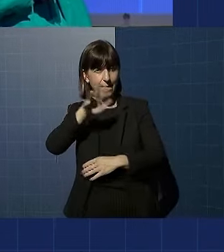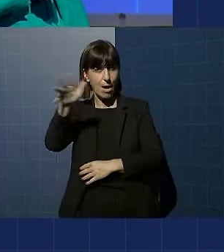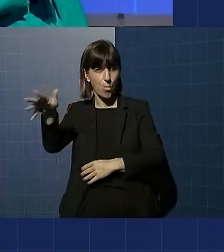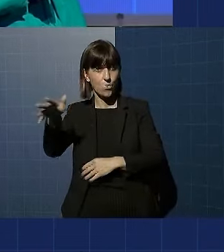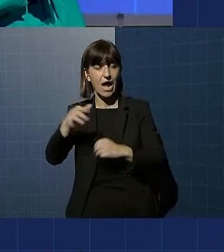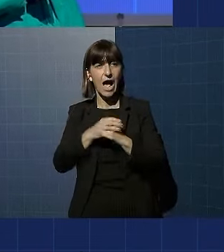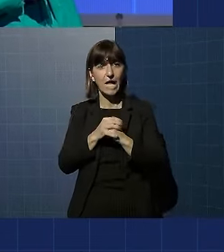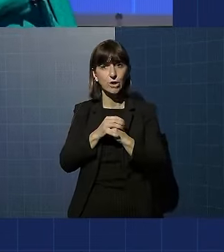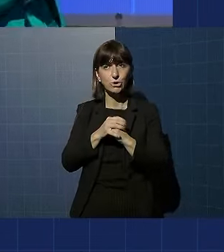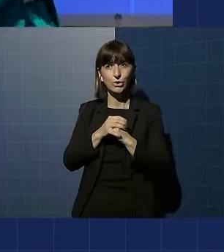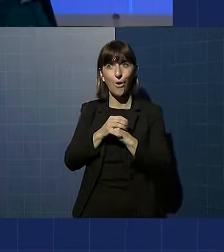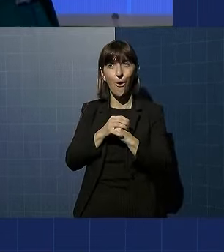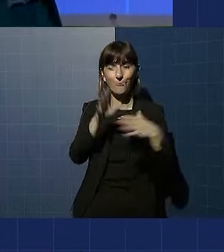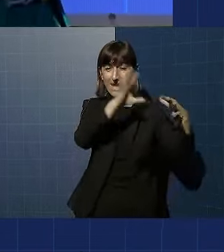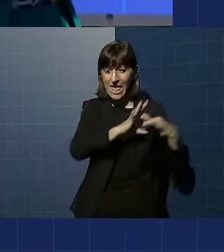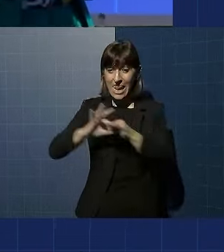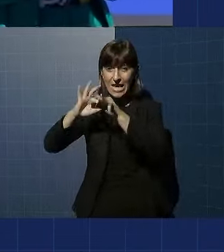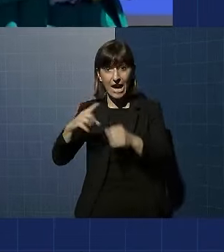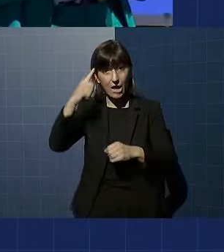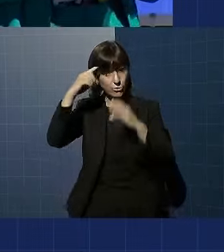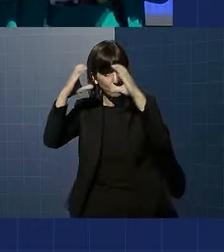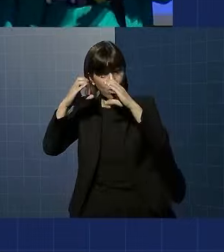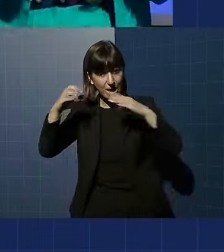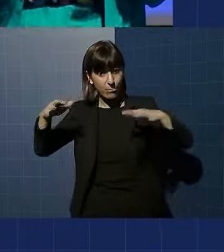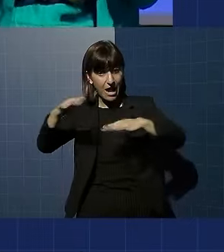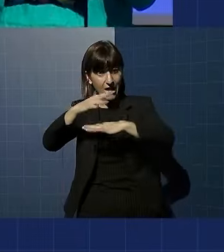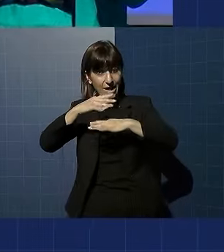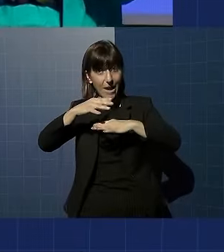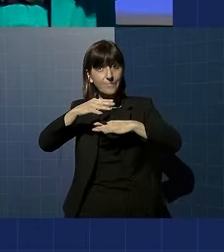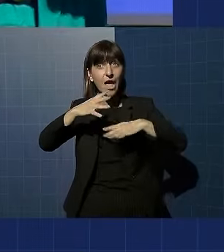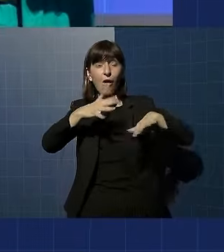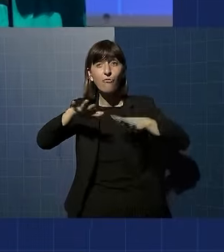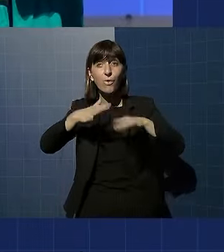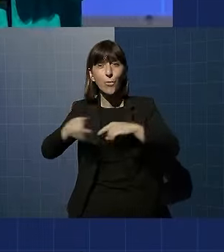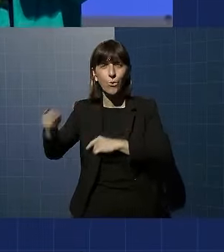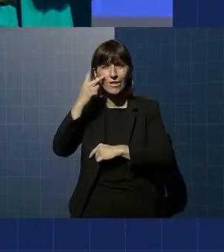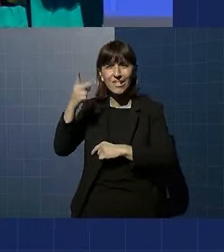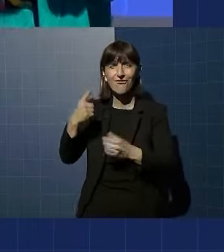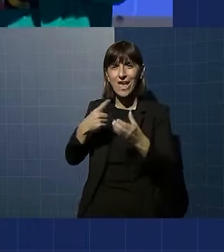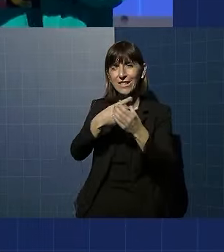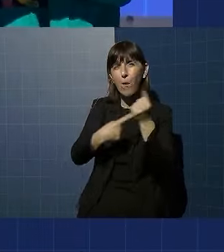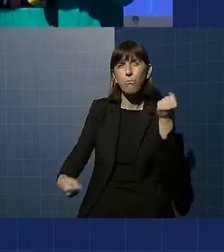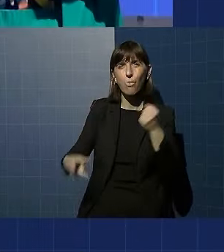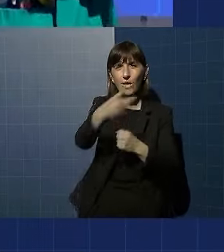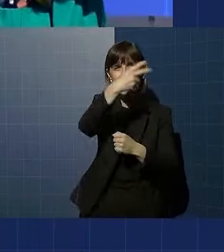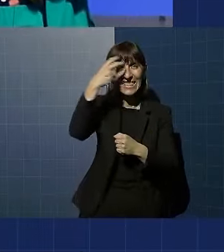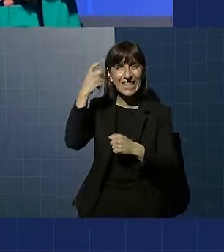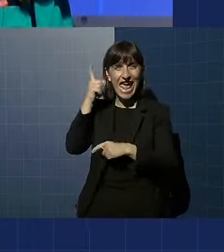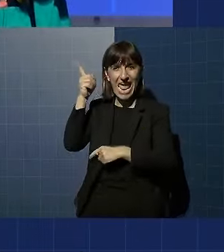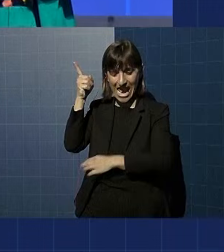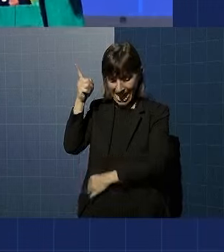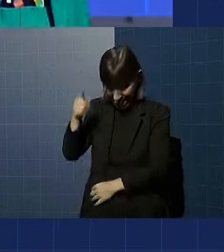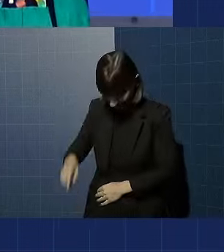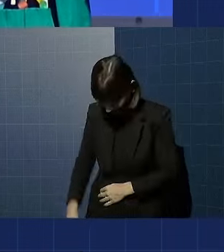So here you see these black holes, that's basically fluid. We know that when an astronaut comes back from space, there is a